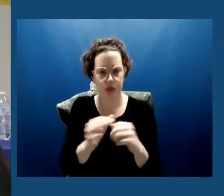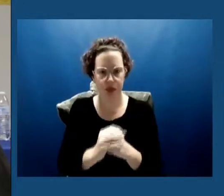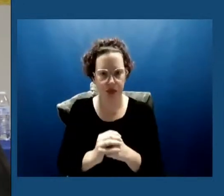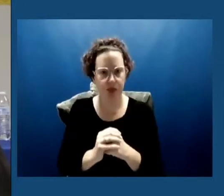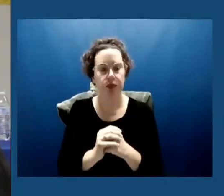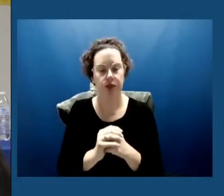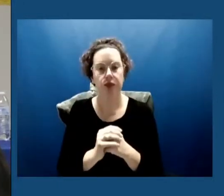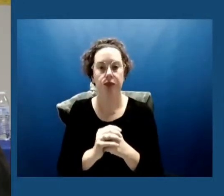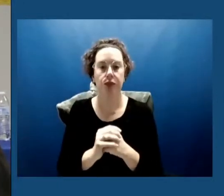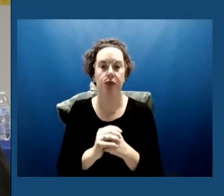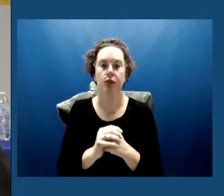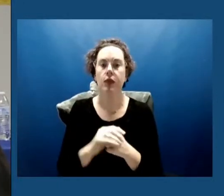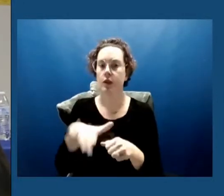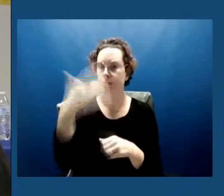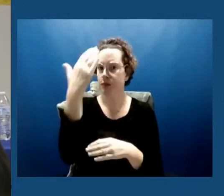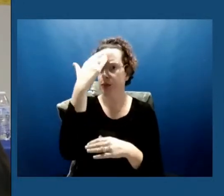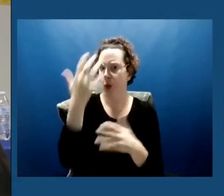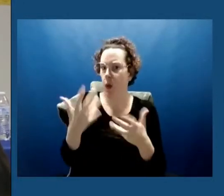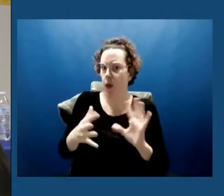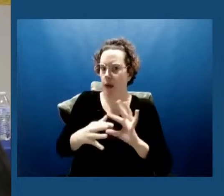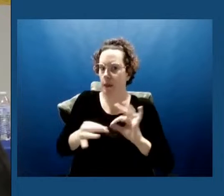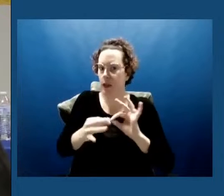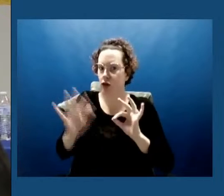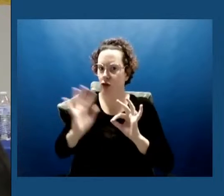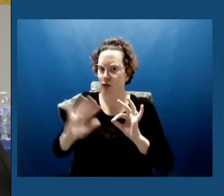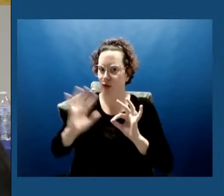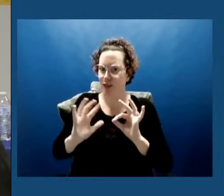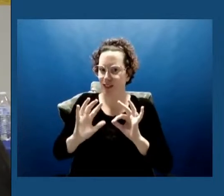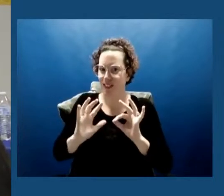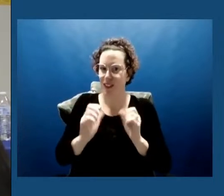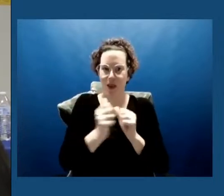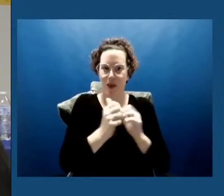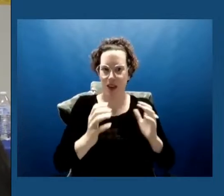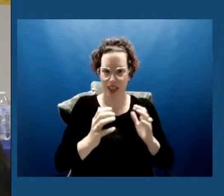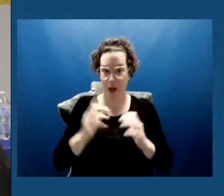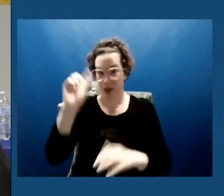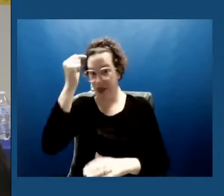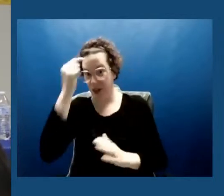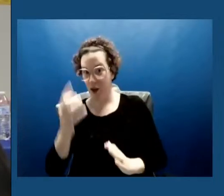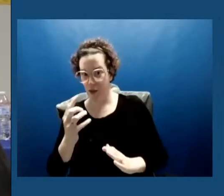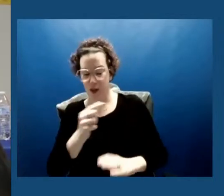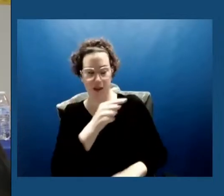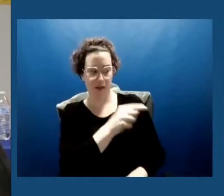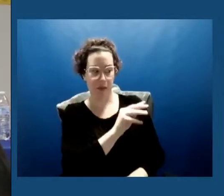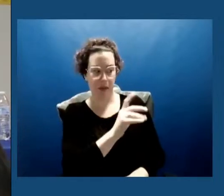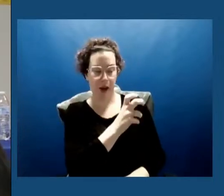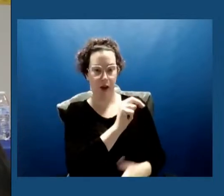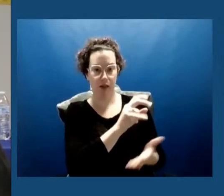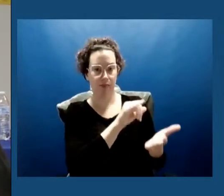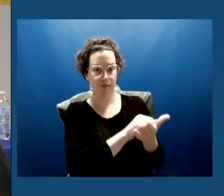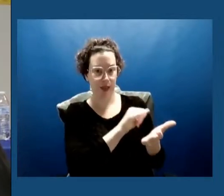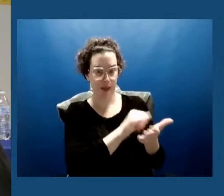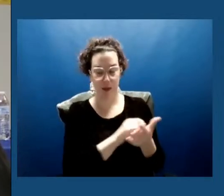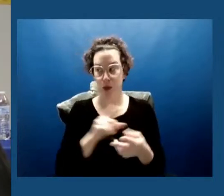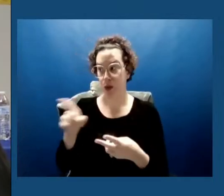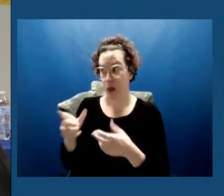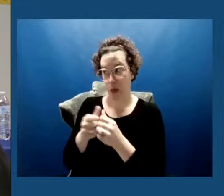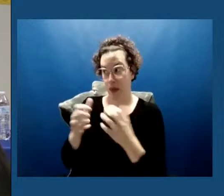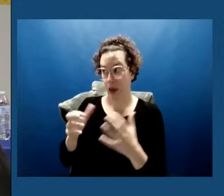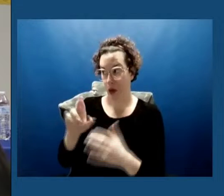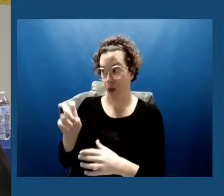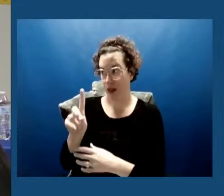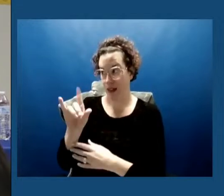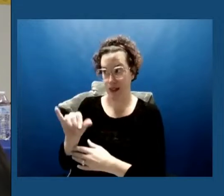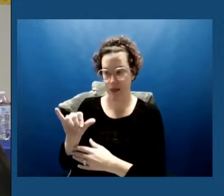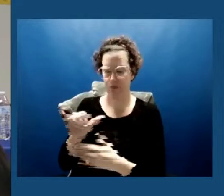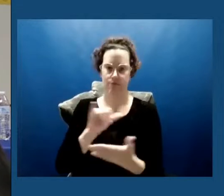You know, I said earlier Micron wouldn't be here without the governor, which is true. Certainly wouldn't be here without Randy. It's true. There wouldn't be a CHIPS